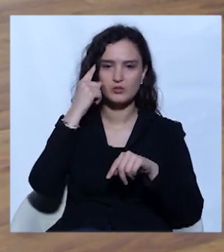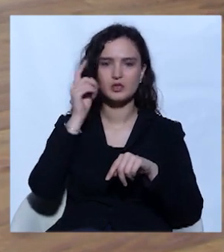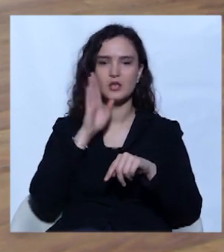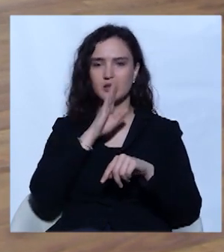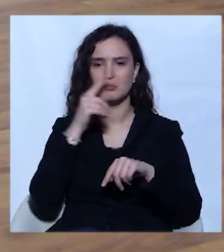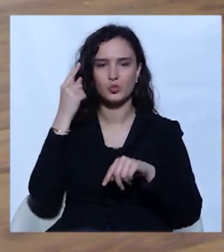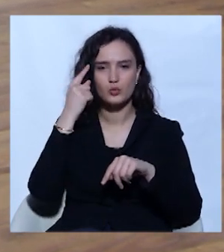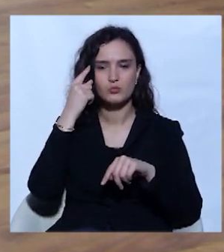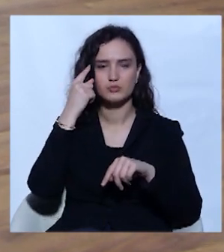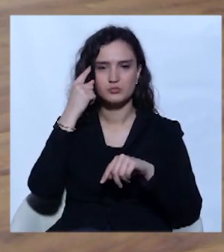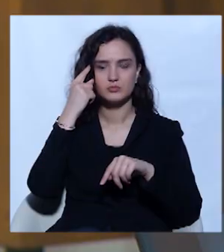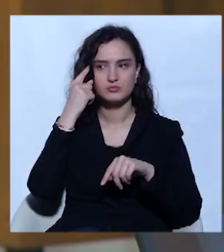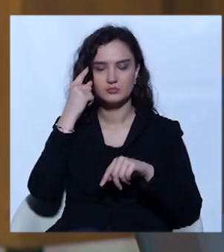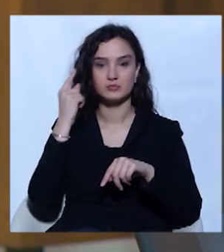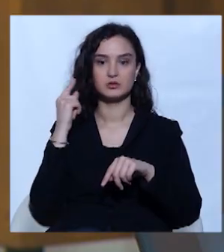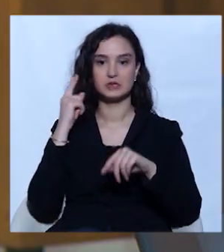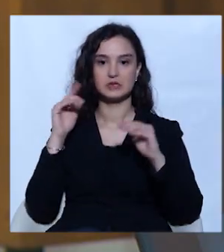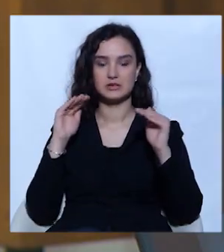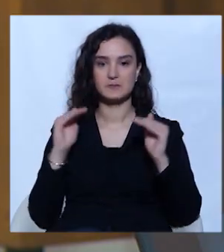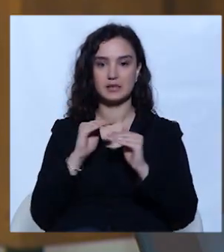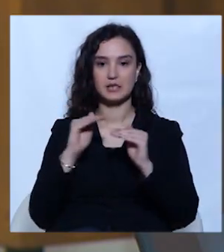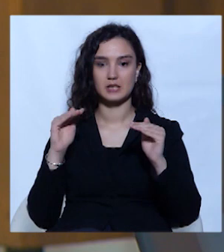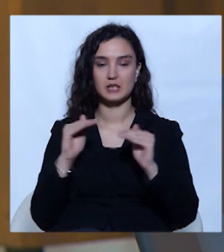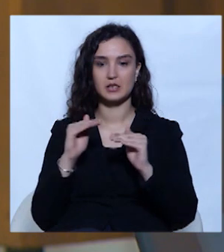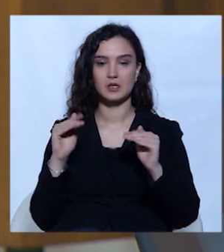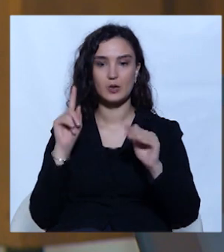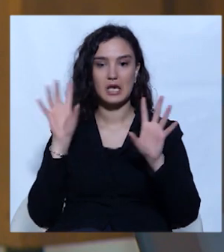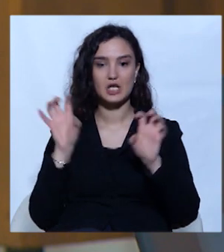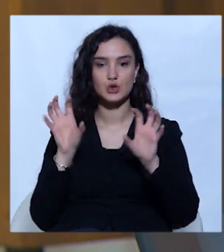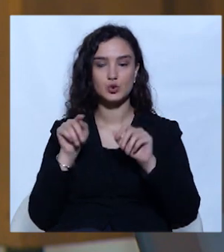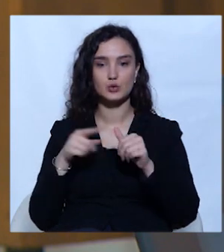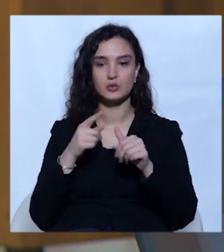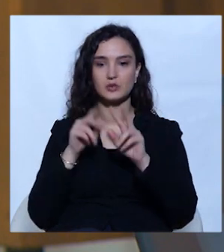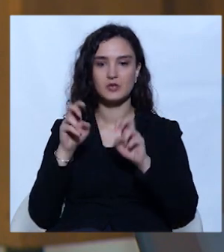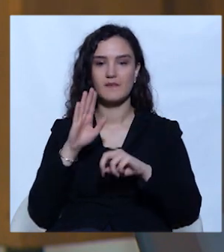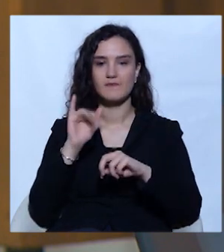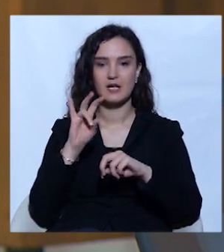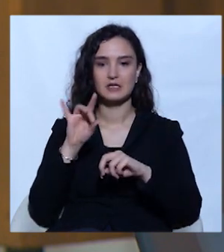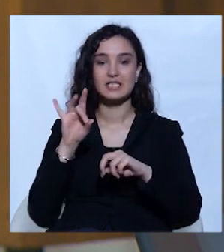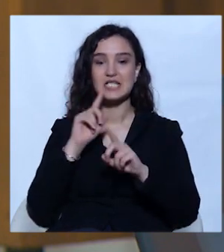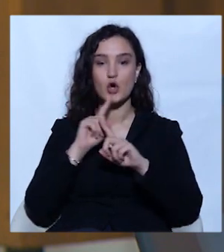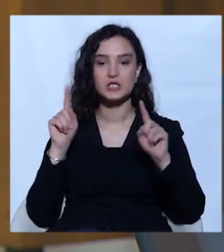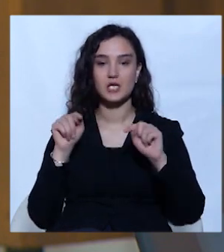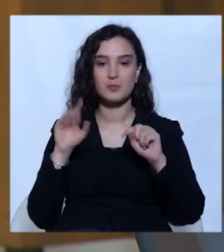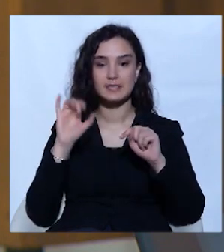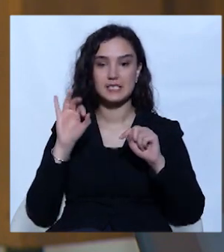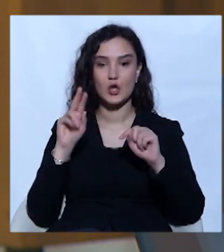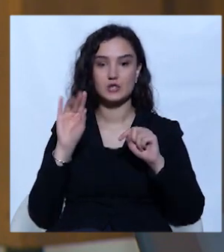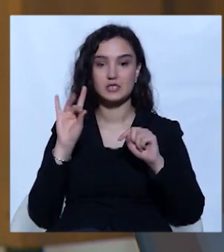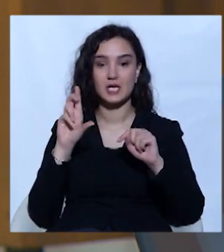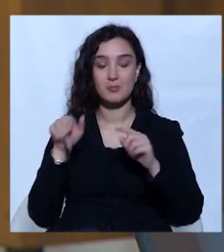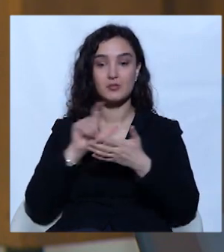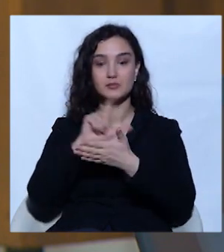she was thinking about it, and she heard a song. There was a song that came on the radio called Wonder. And this song's